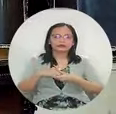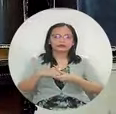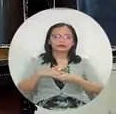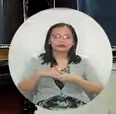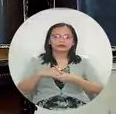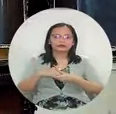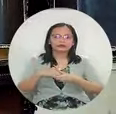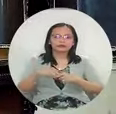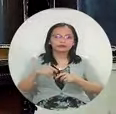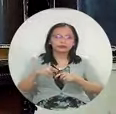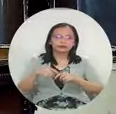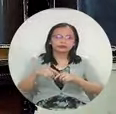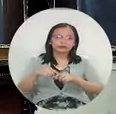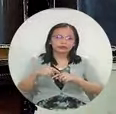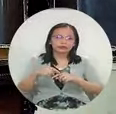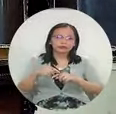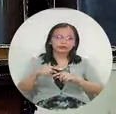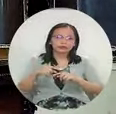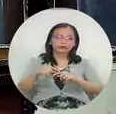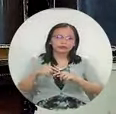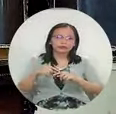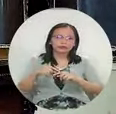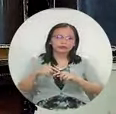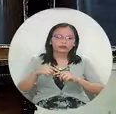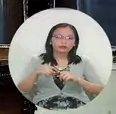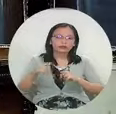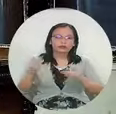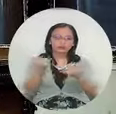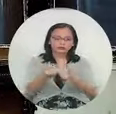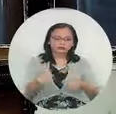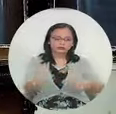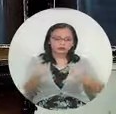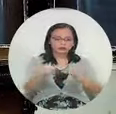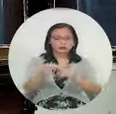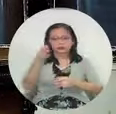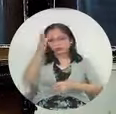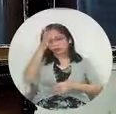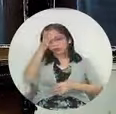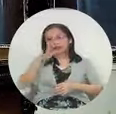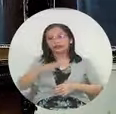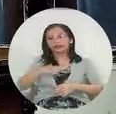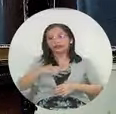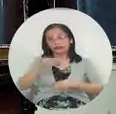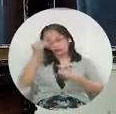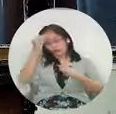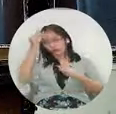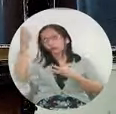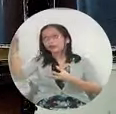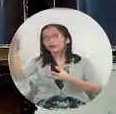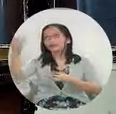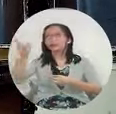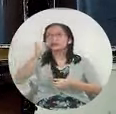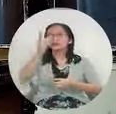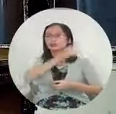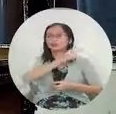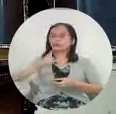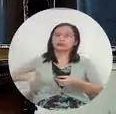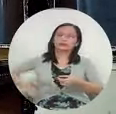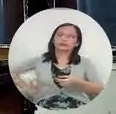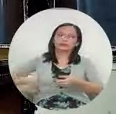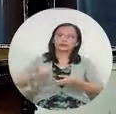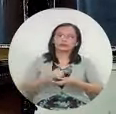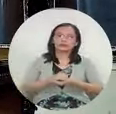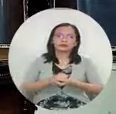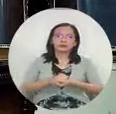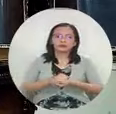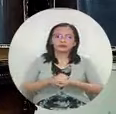But here is a man who has committed himself to the Lord. Doon yung mga tao nga, doktor, hindi ako nanay ko, doktor, good ko, good.